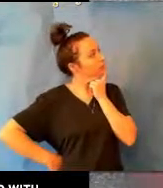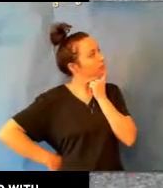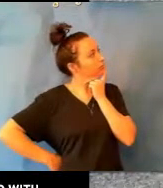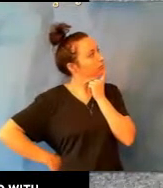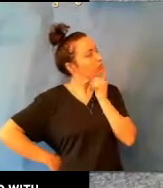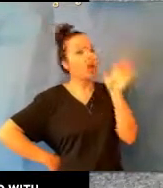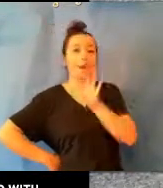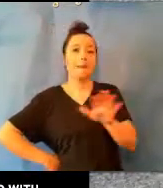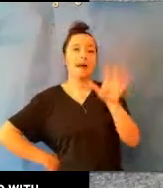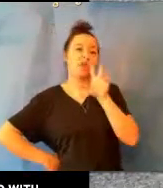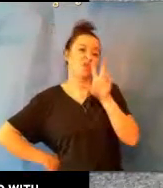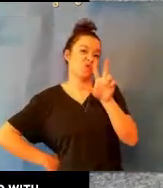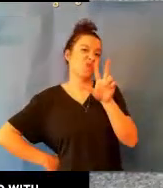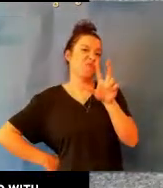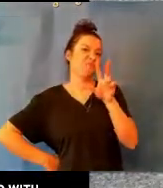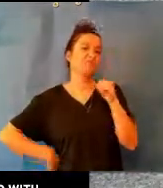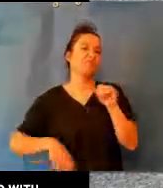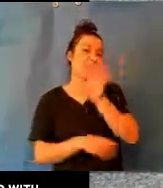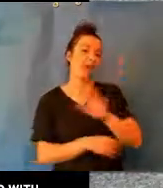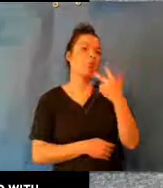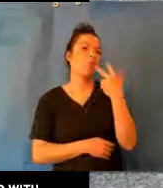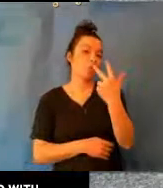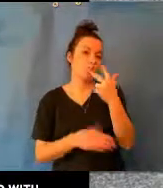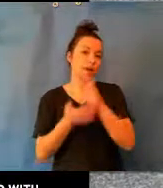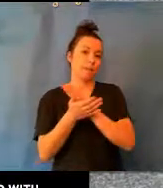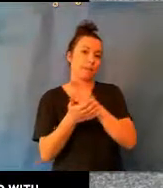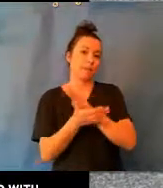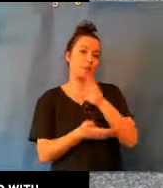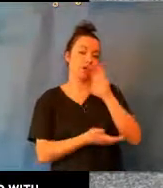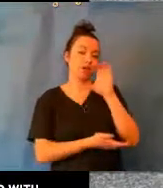He'd be about 3 paper clips long then.